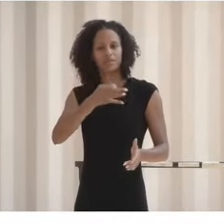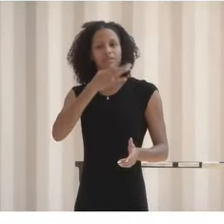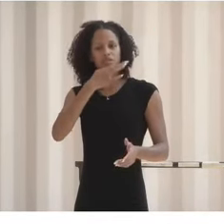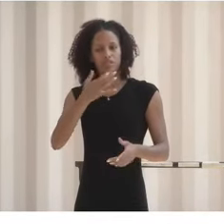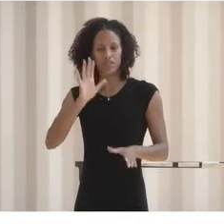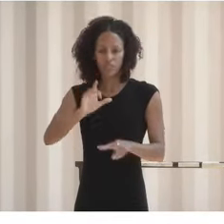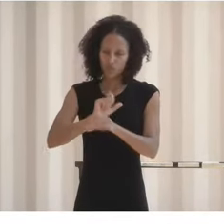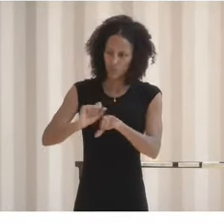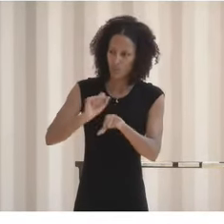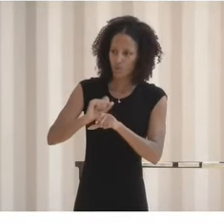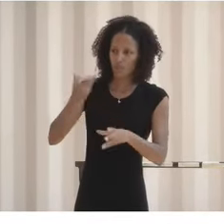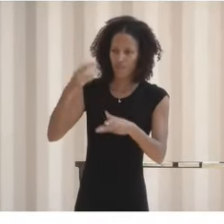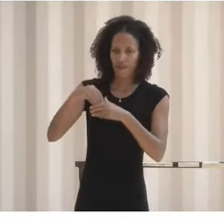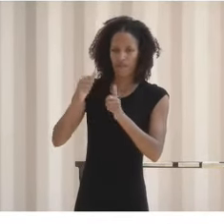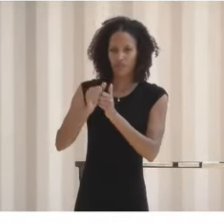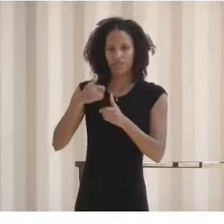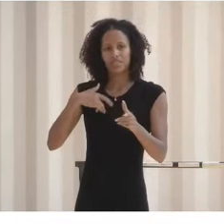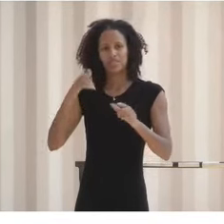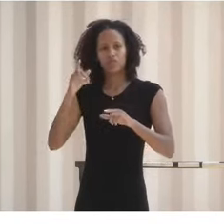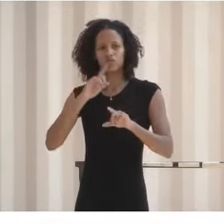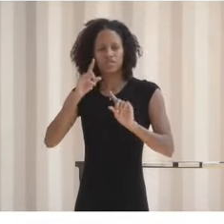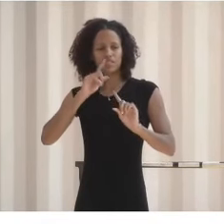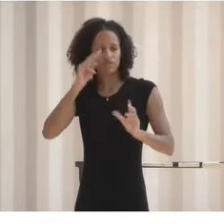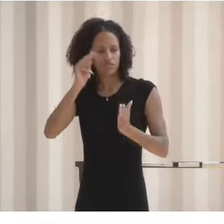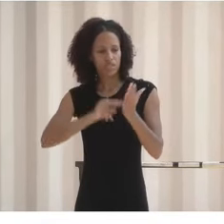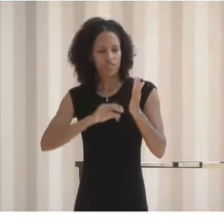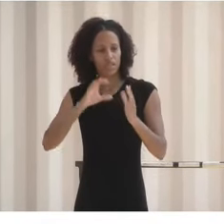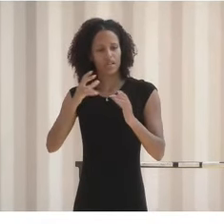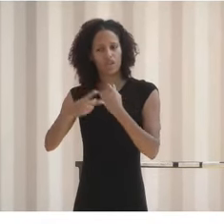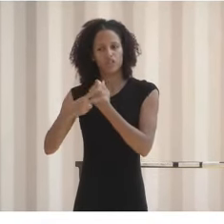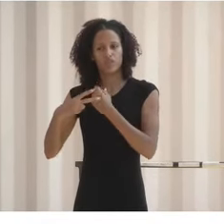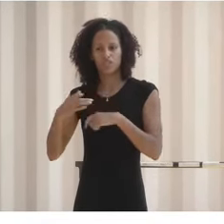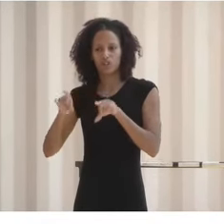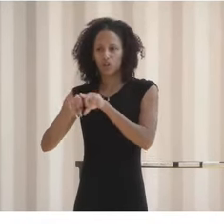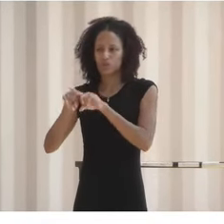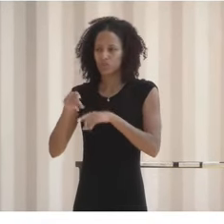is focused on the interface between marine conservation and livelihoods,